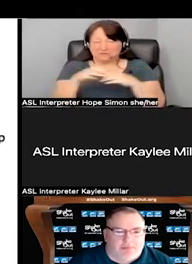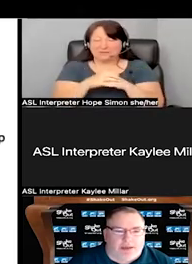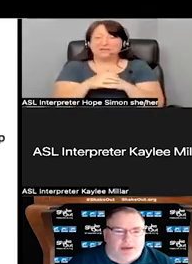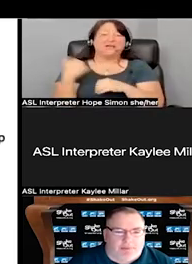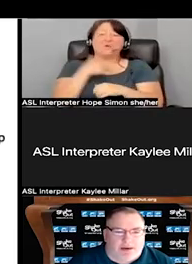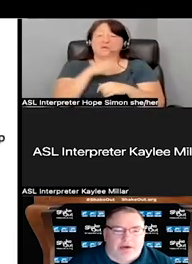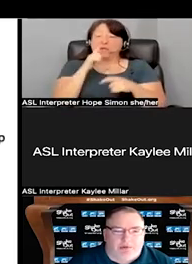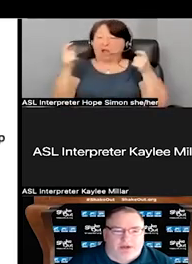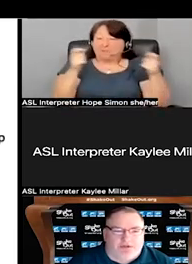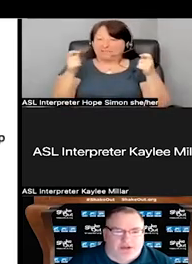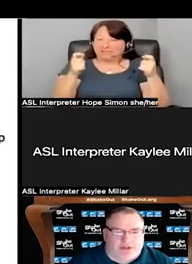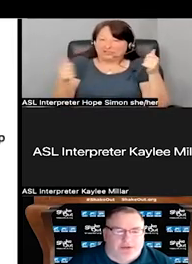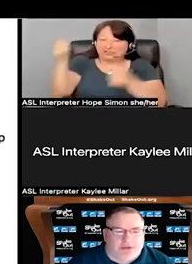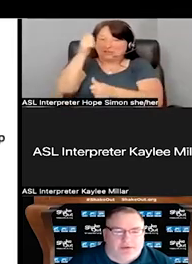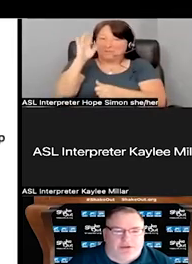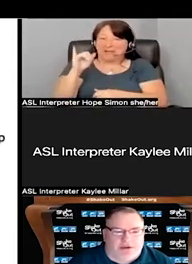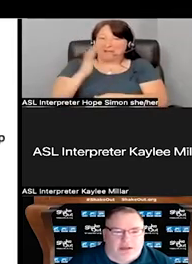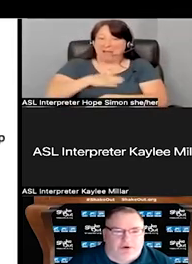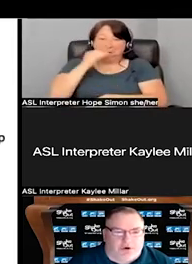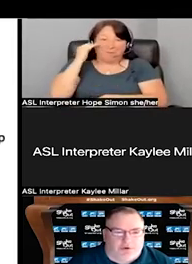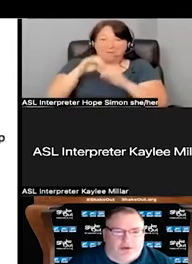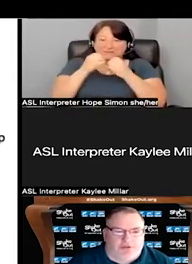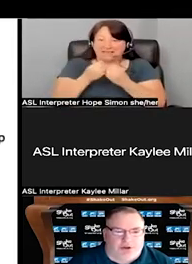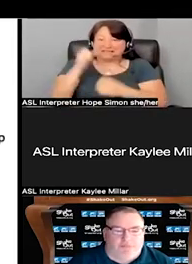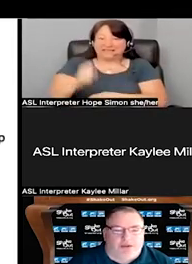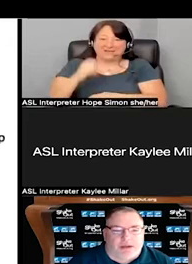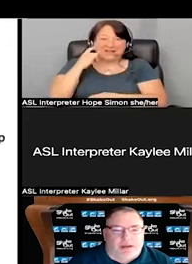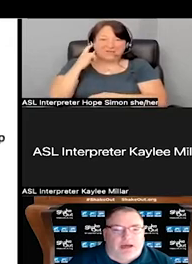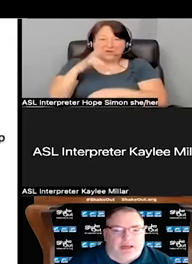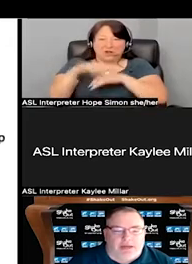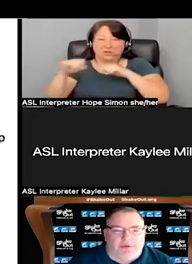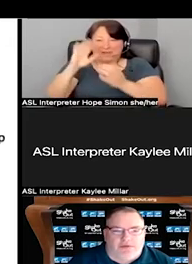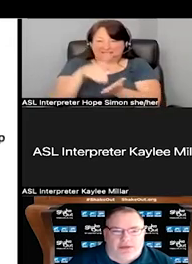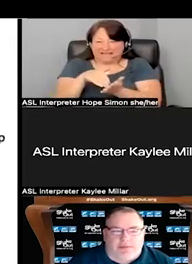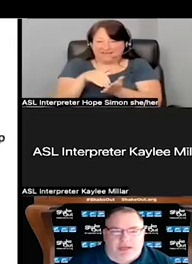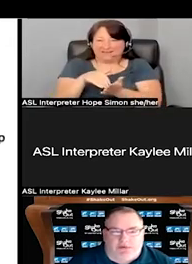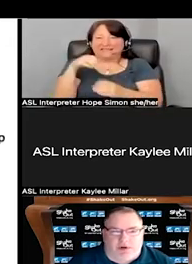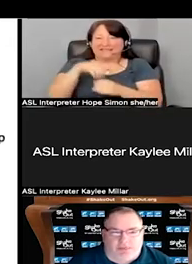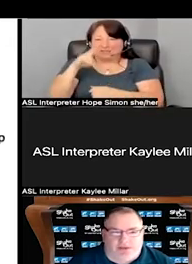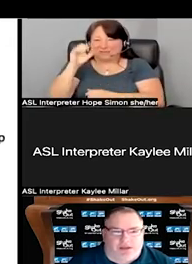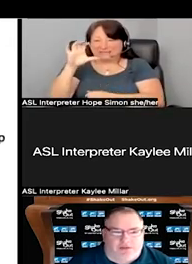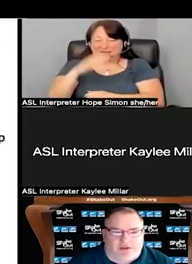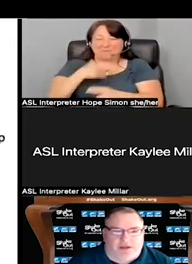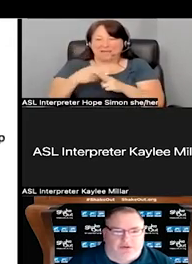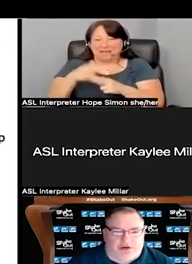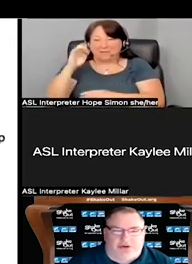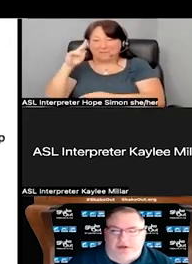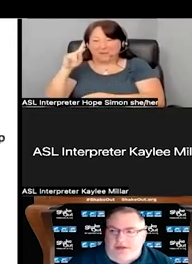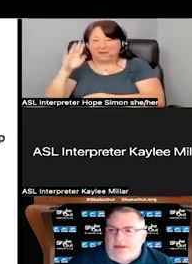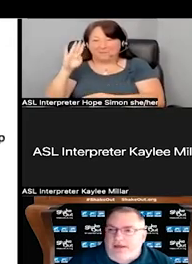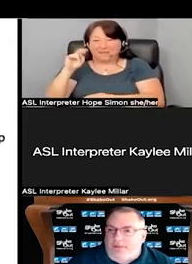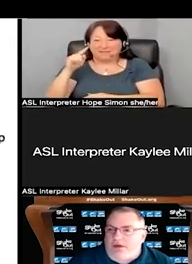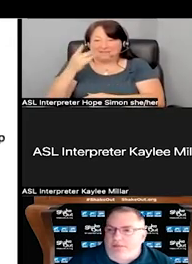administered by my home organization, the Southern California Earthquake Center at USC. My name is Mark Benthien, Executive